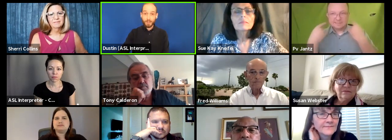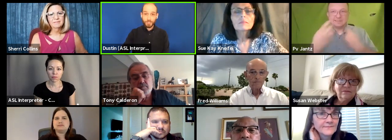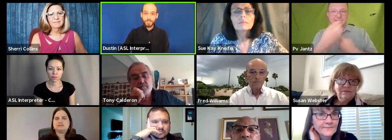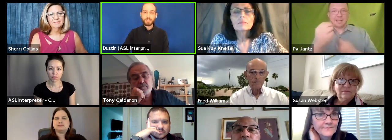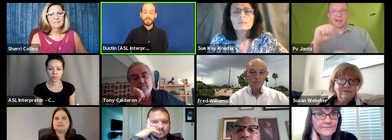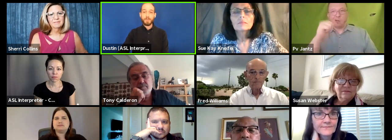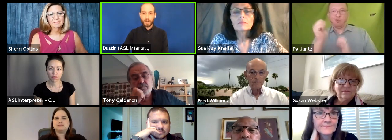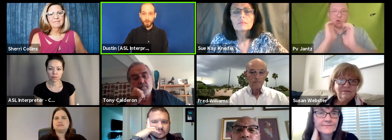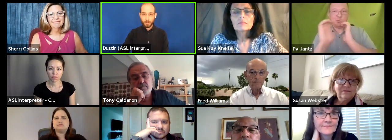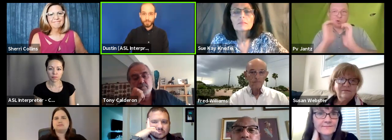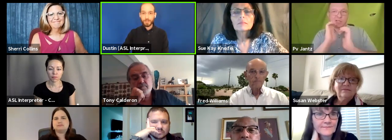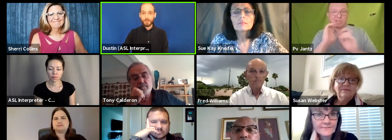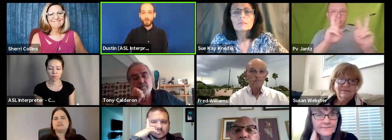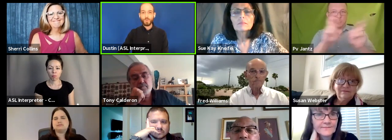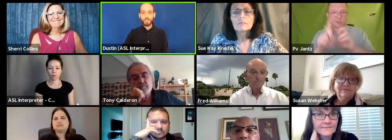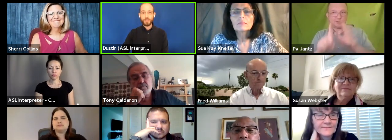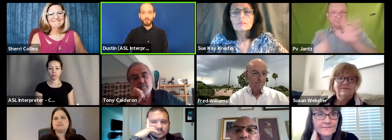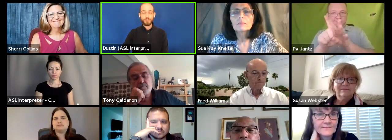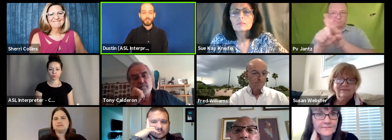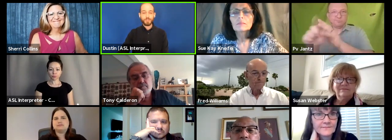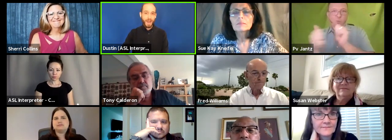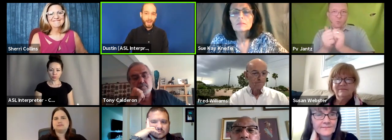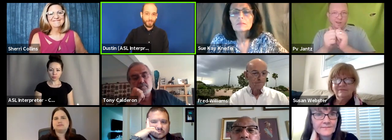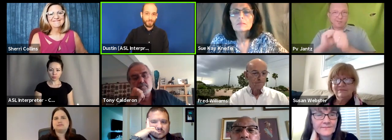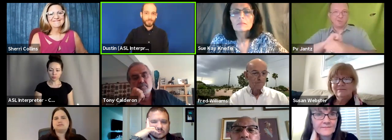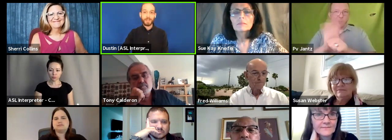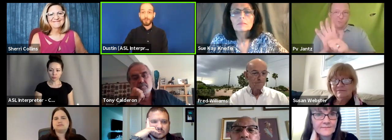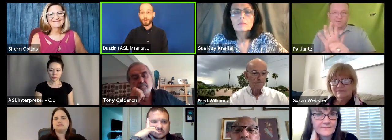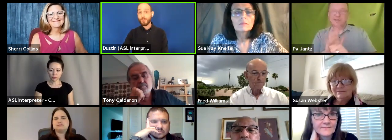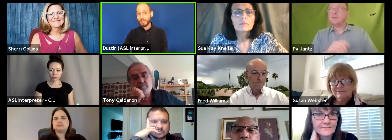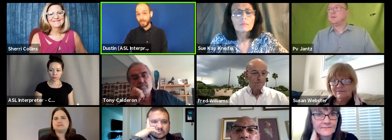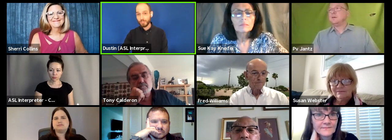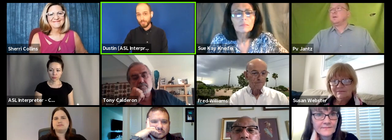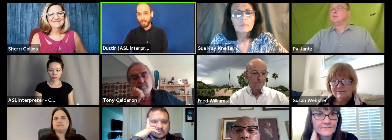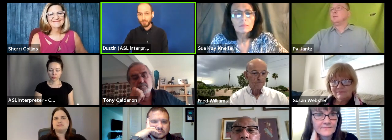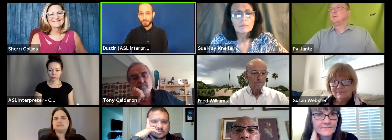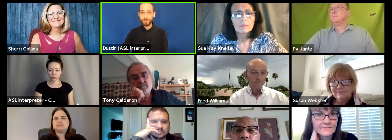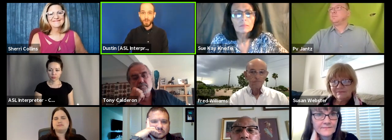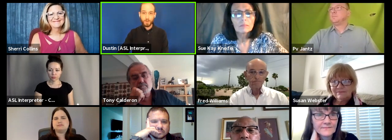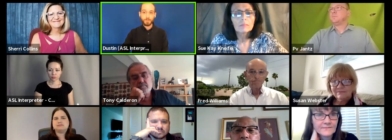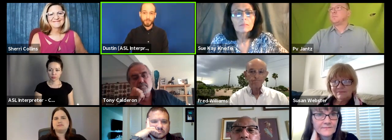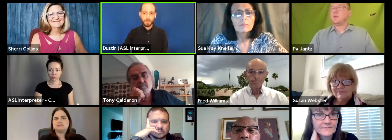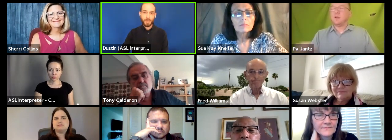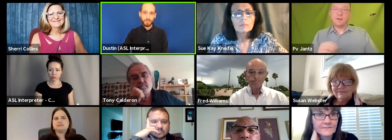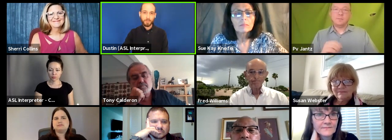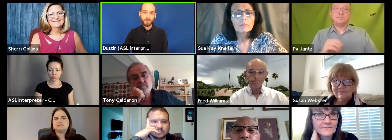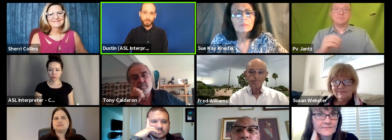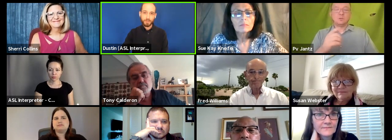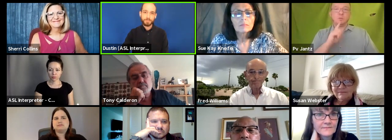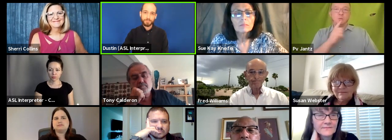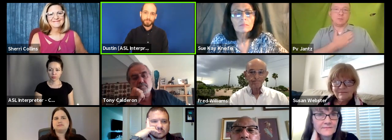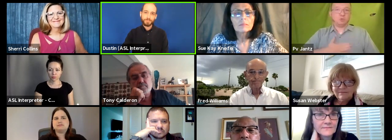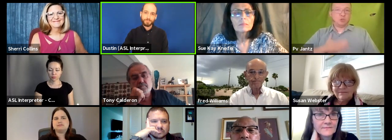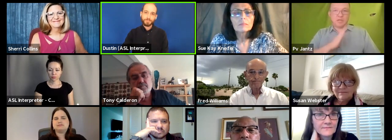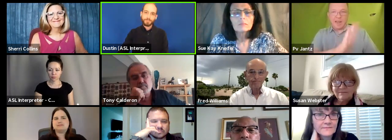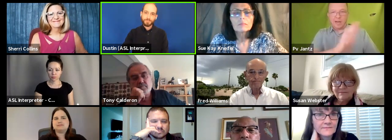the challenges and the barriers that come with the use of masks and other communication challenges that have come up during the pandemic.